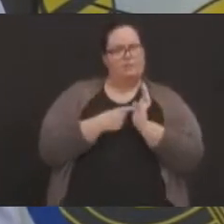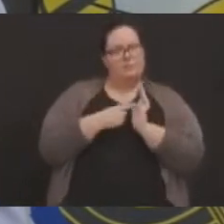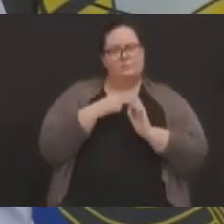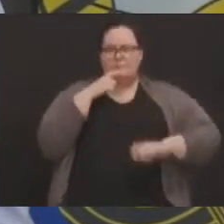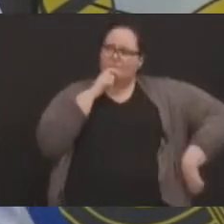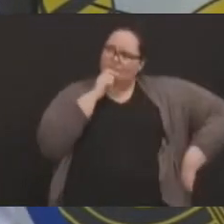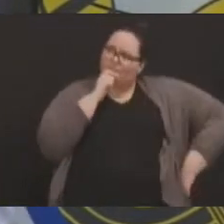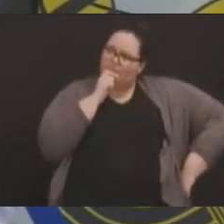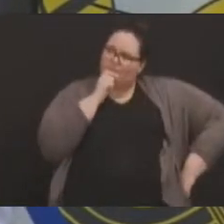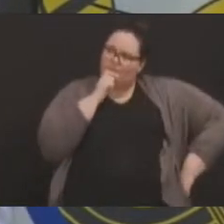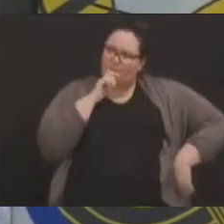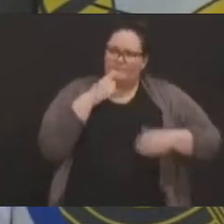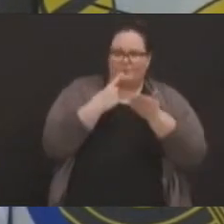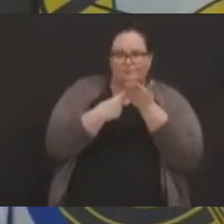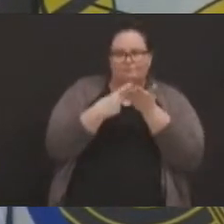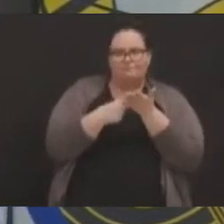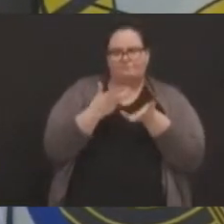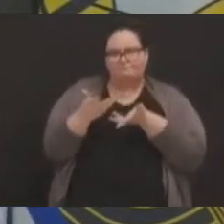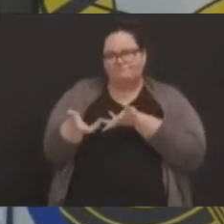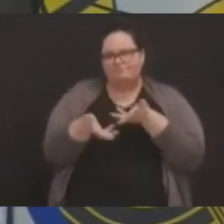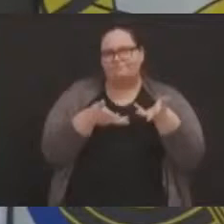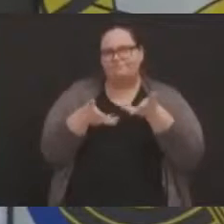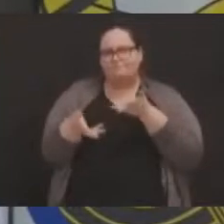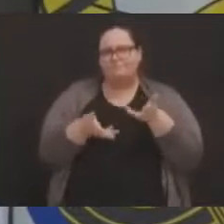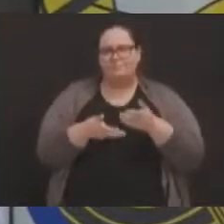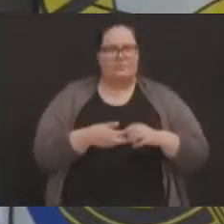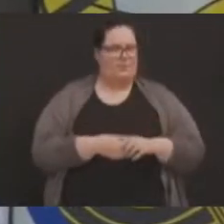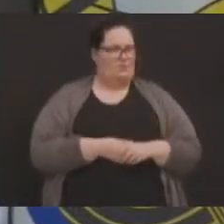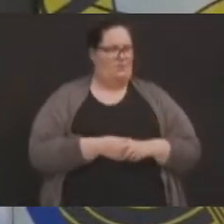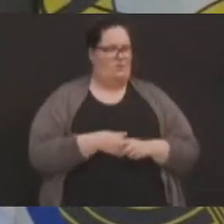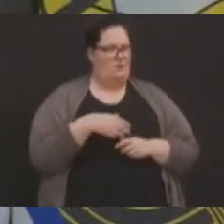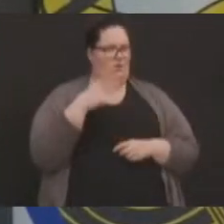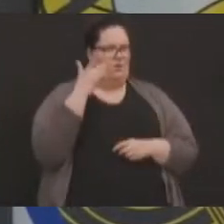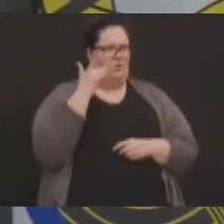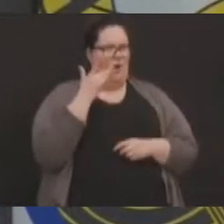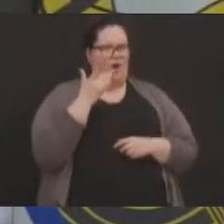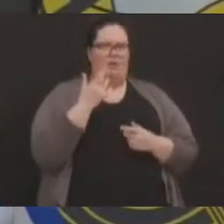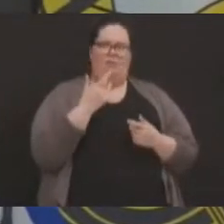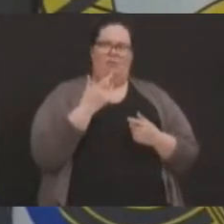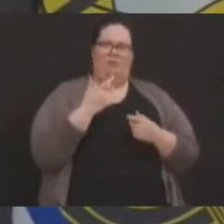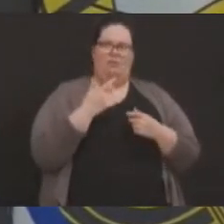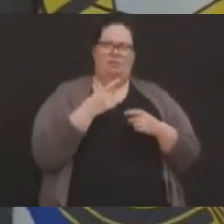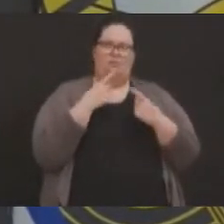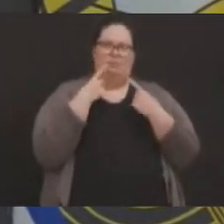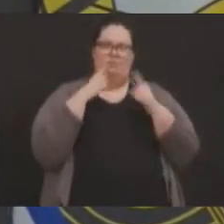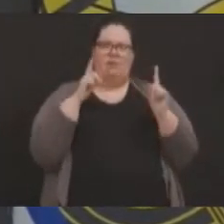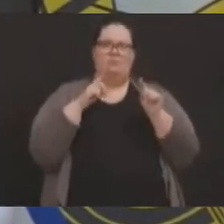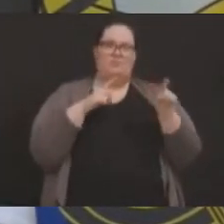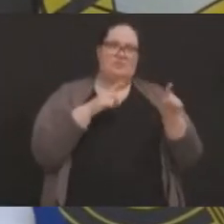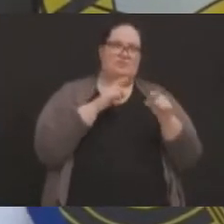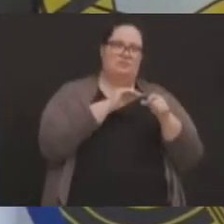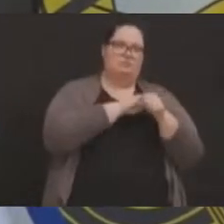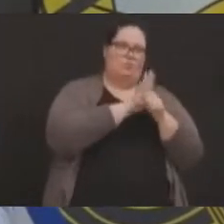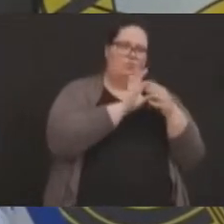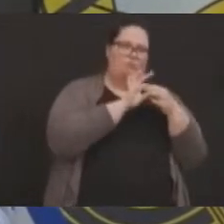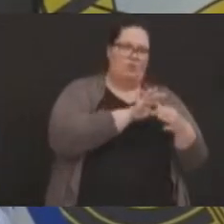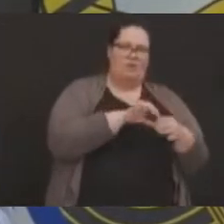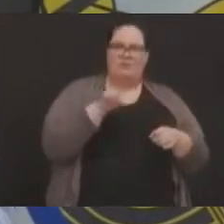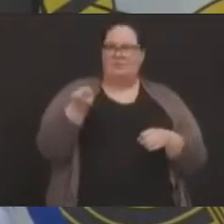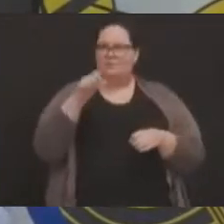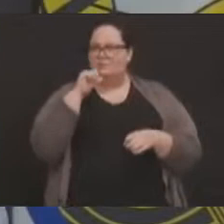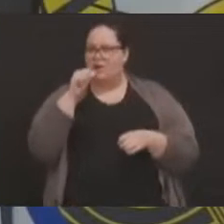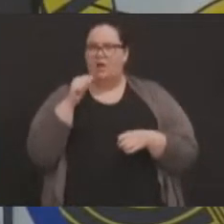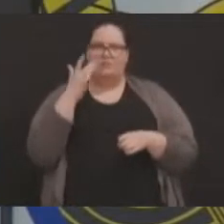why. I'd like to thank all New Brunswickers who are adhering to public health recommendations and guidance. It is making a